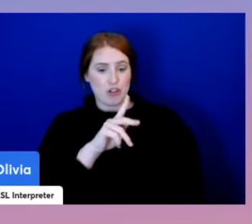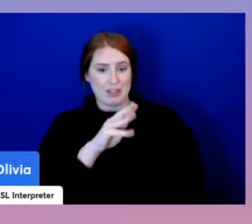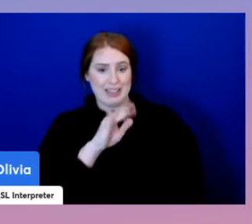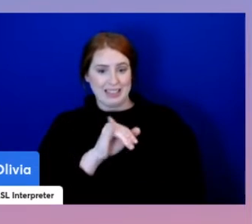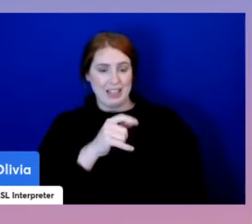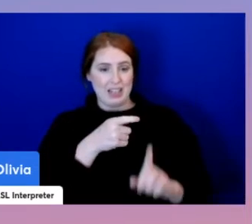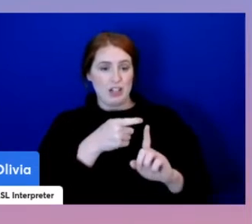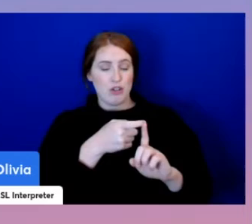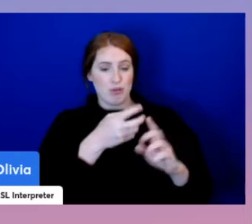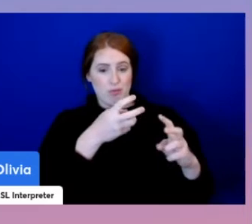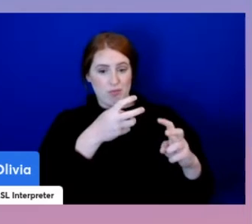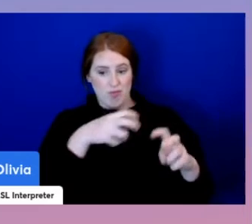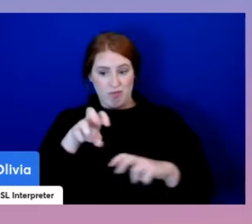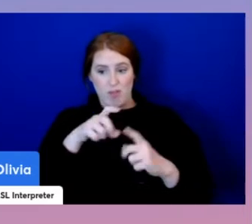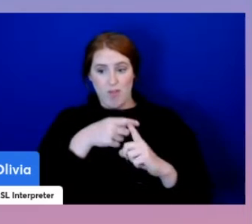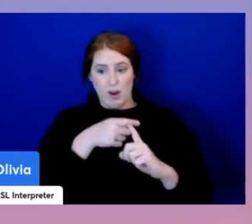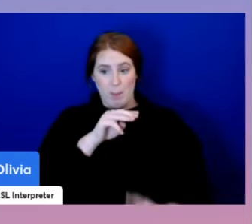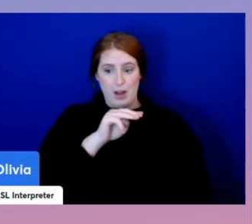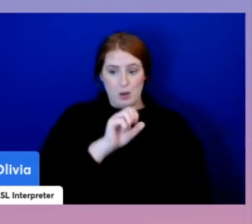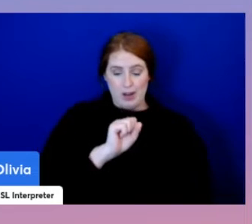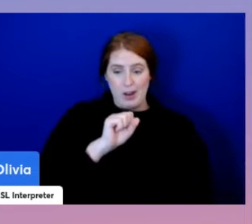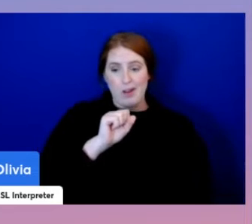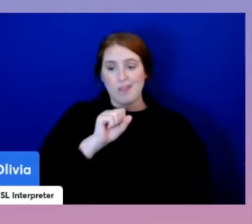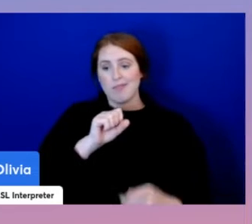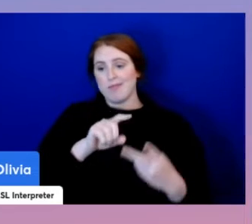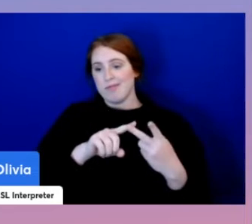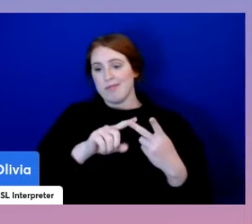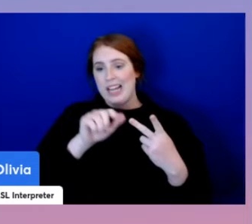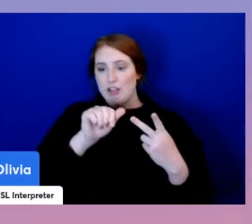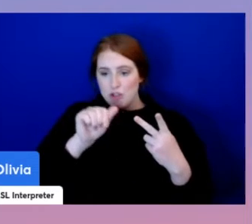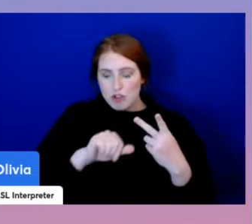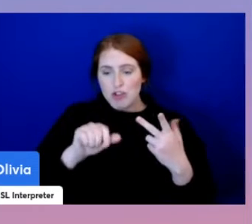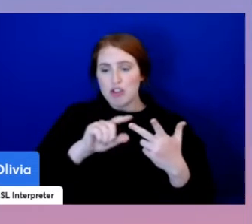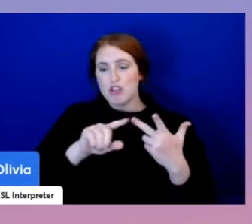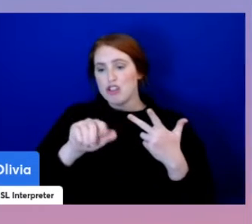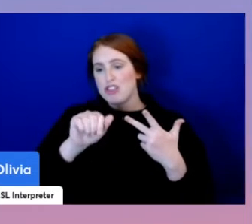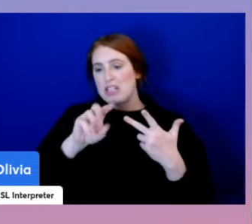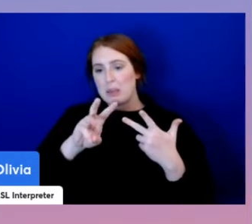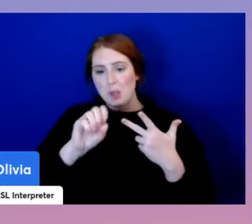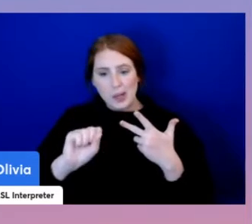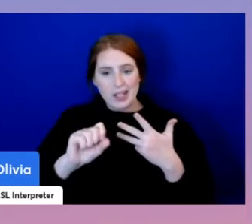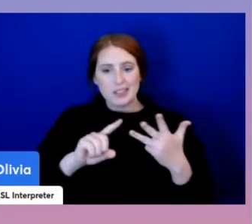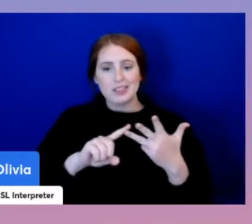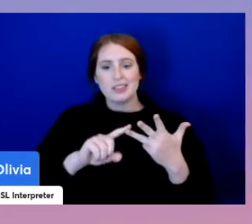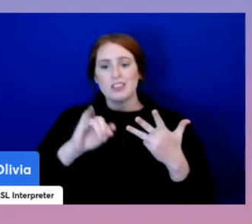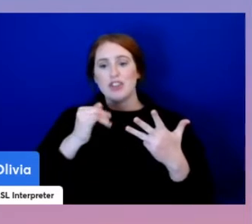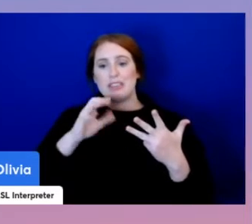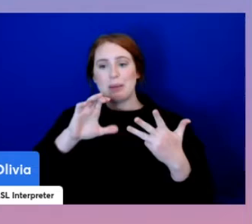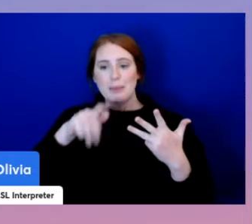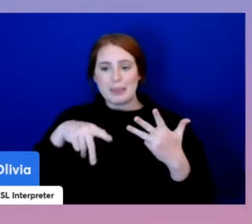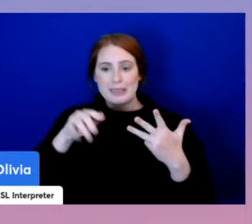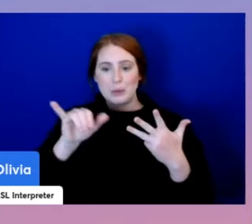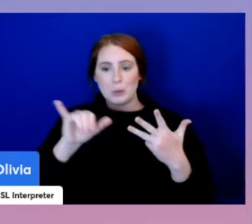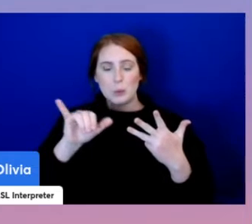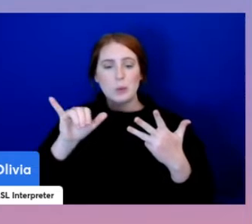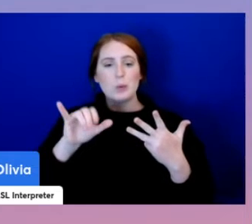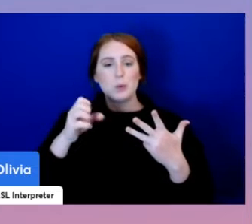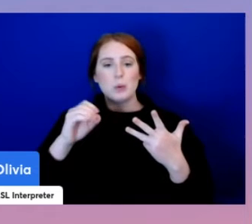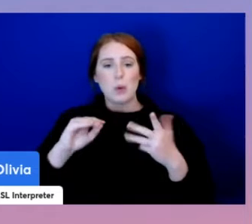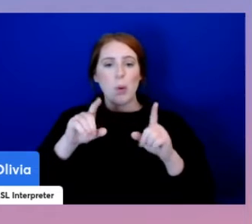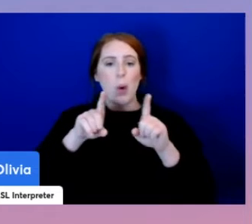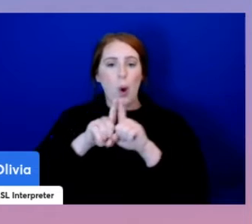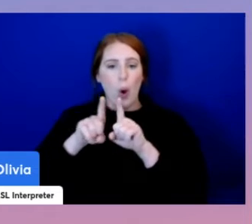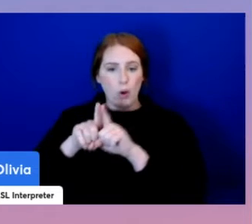Microsoft Azure, AWS, and GCP. And also for the Mongo